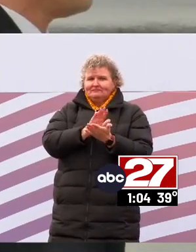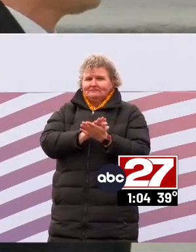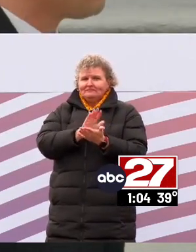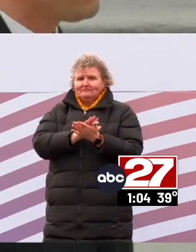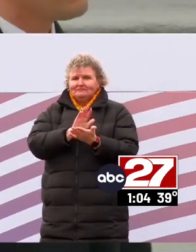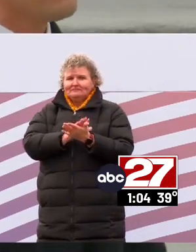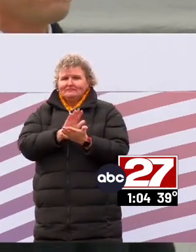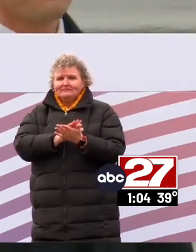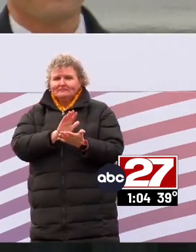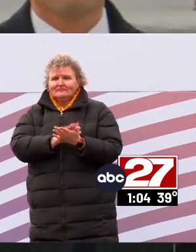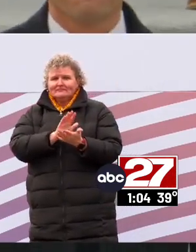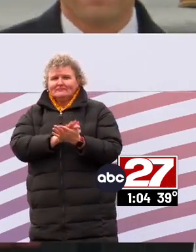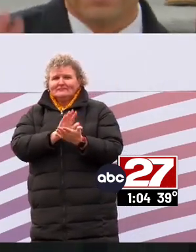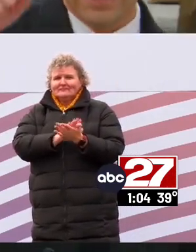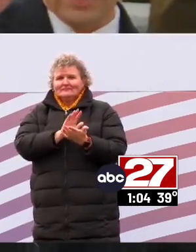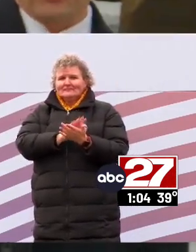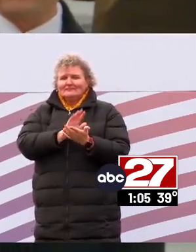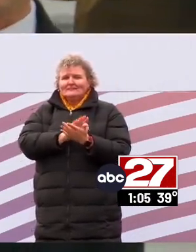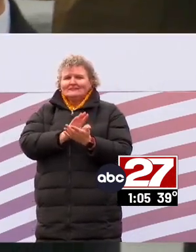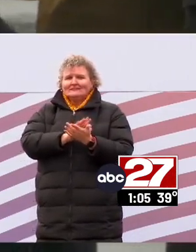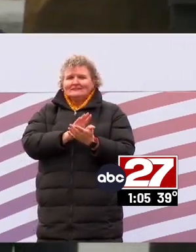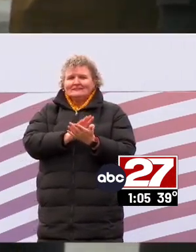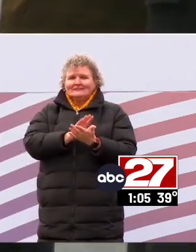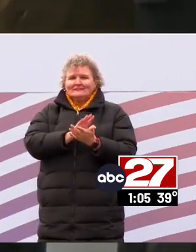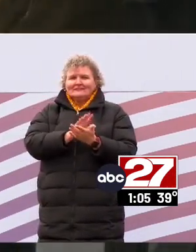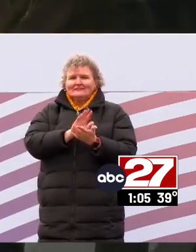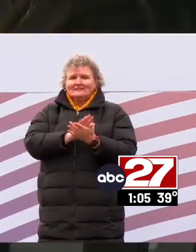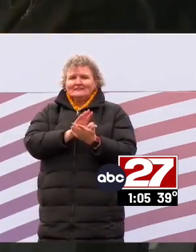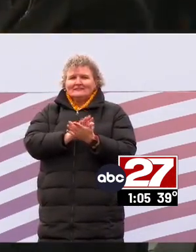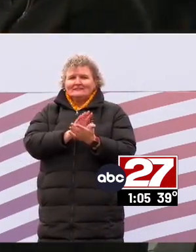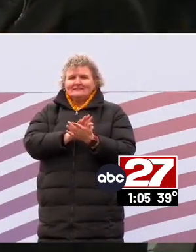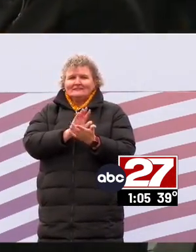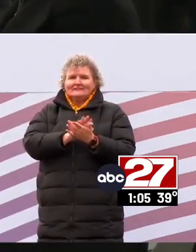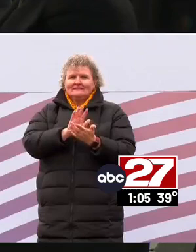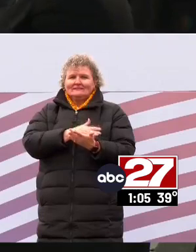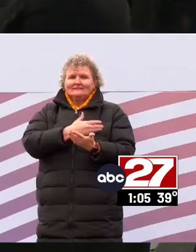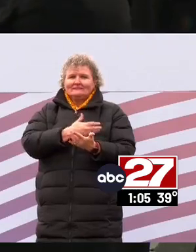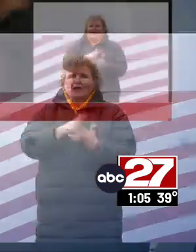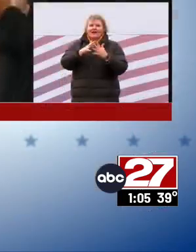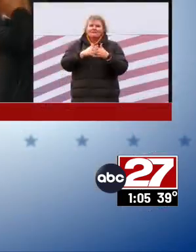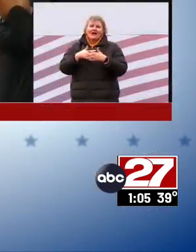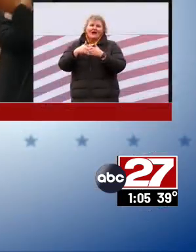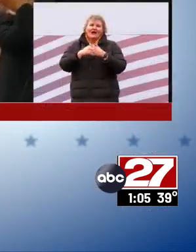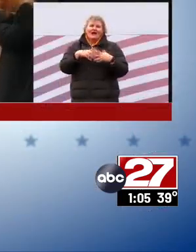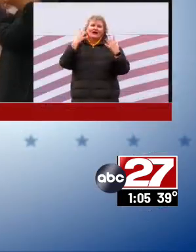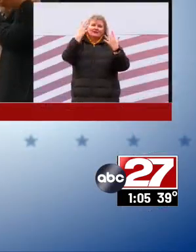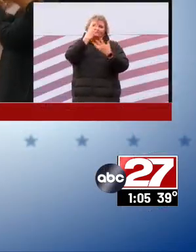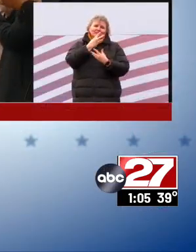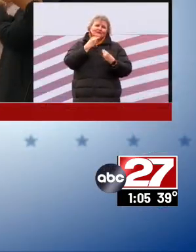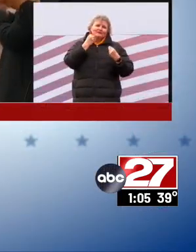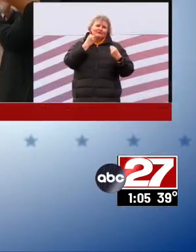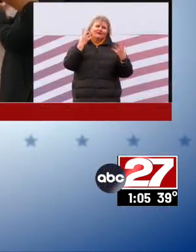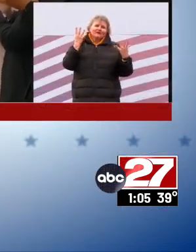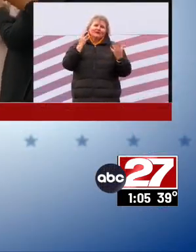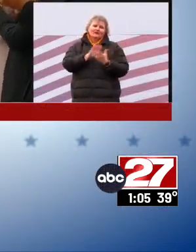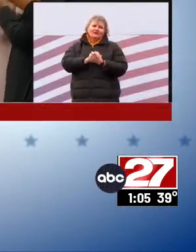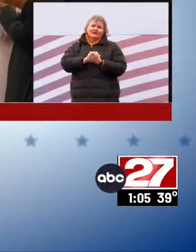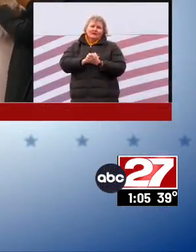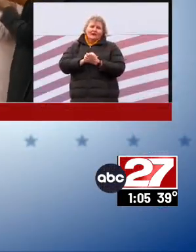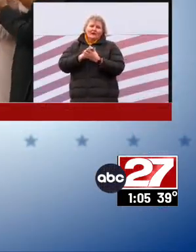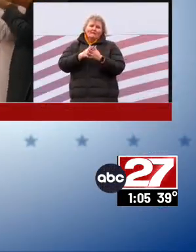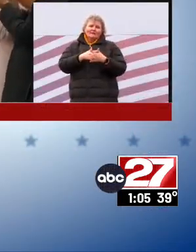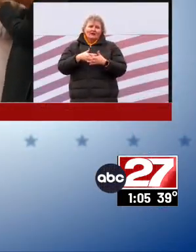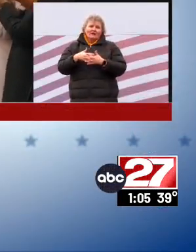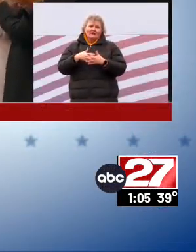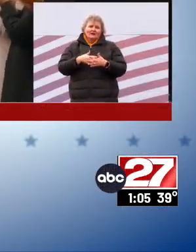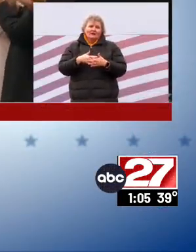Thank you. Thank Performing you. America the Beautiful, the Lincoln University. And we thank you for joining